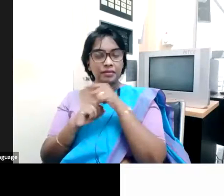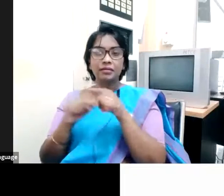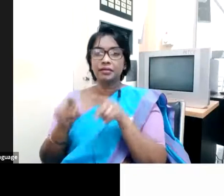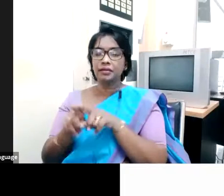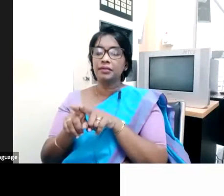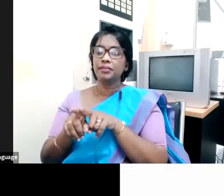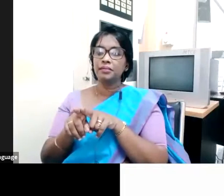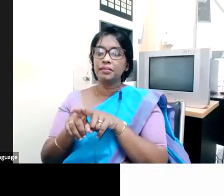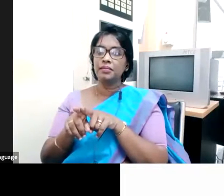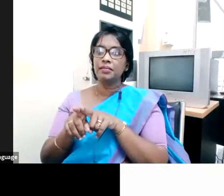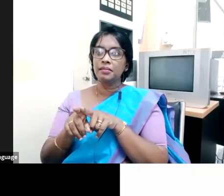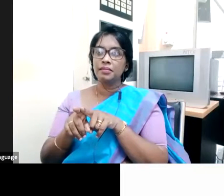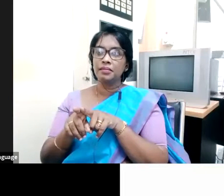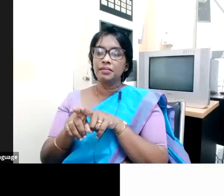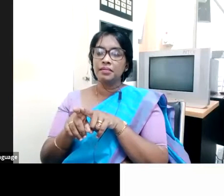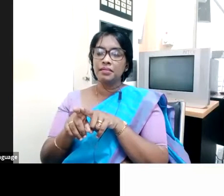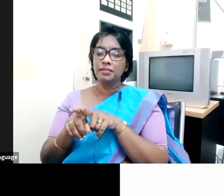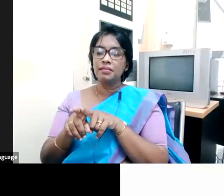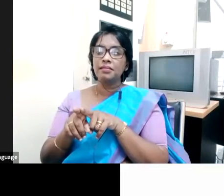encouraging